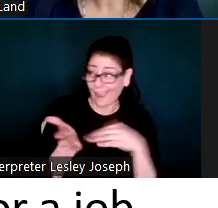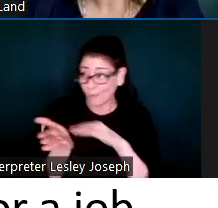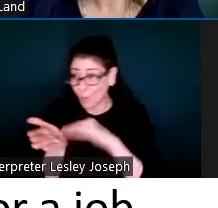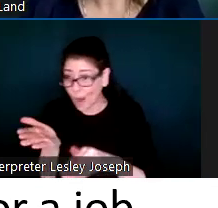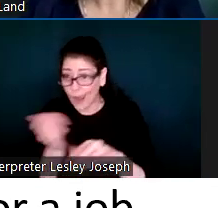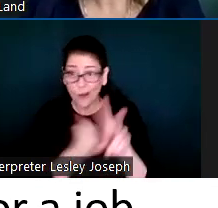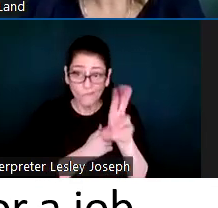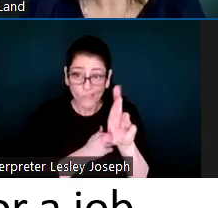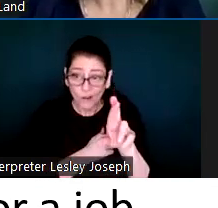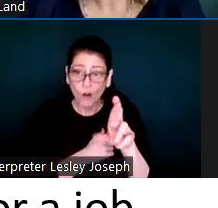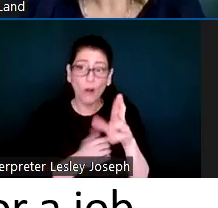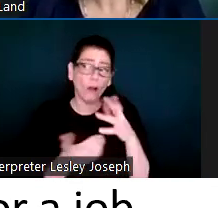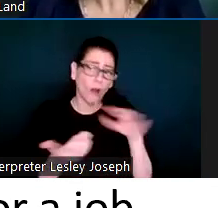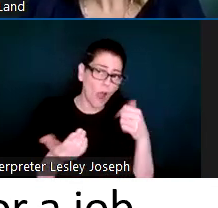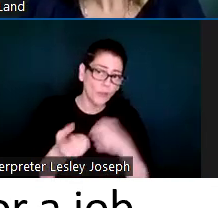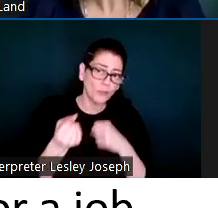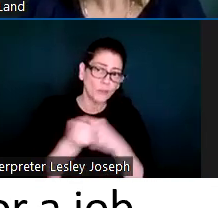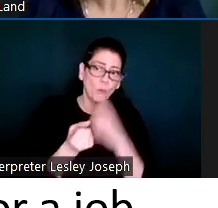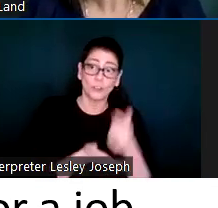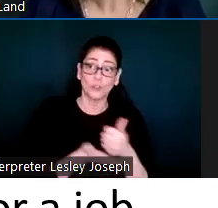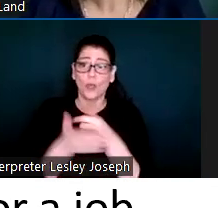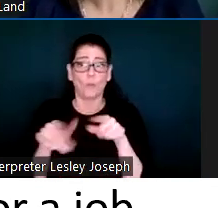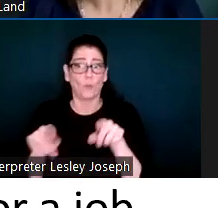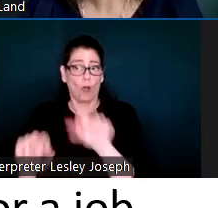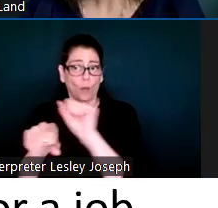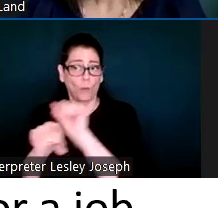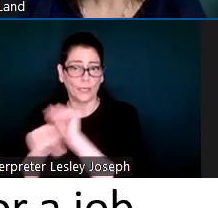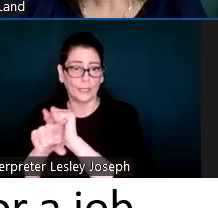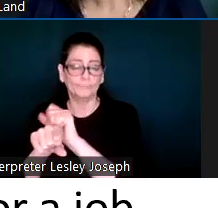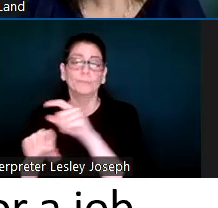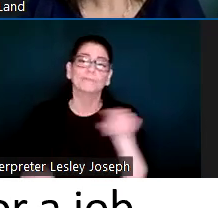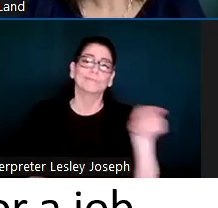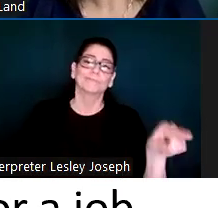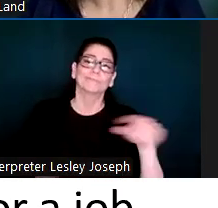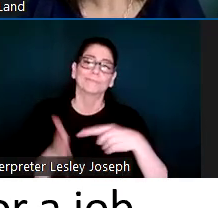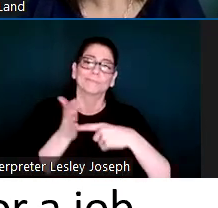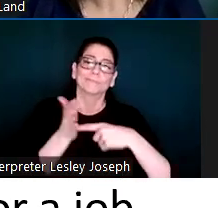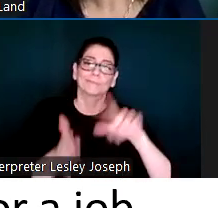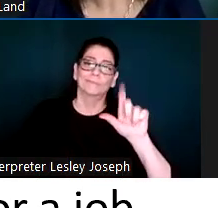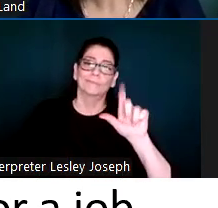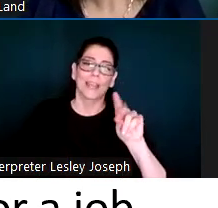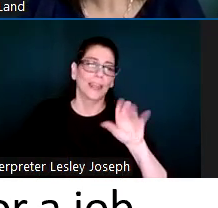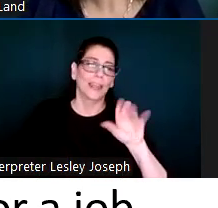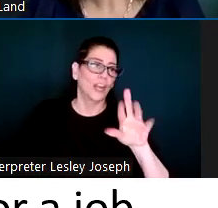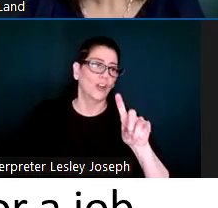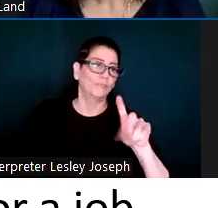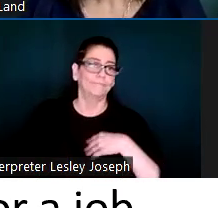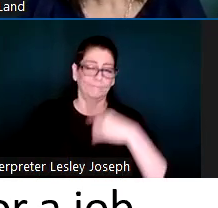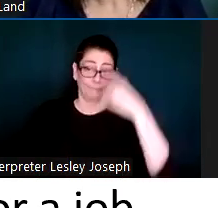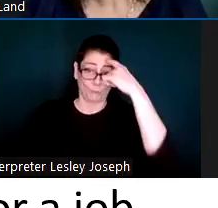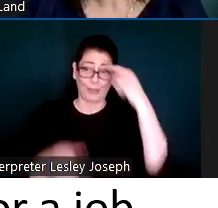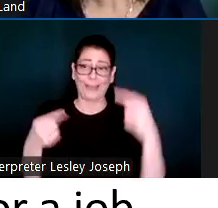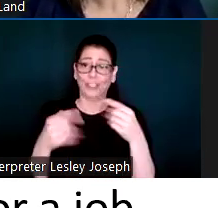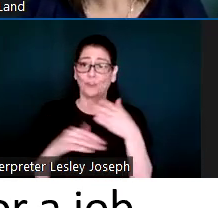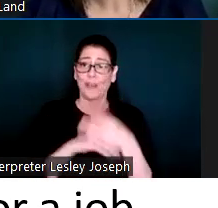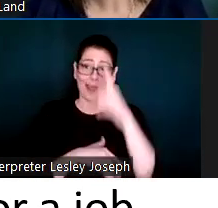other supports that are going to help them on the job. But we're going to work with Leonard, and Leonard has a brain injury following a stroke. He